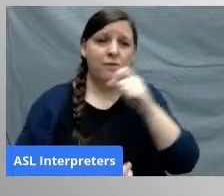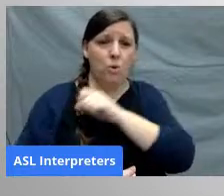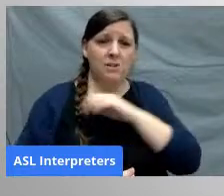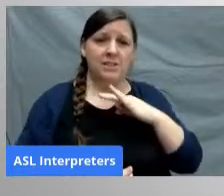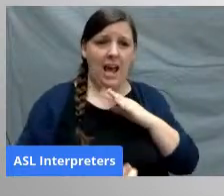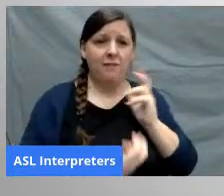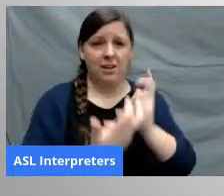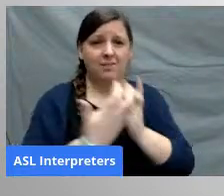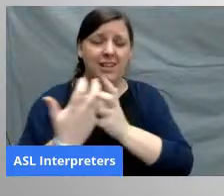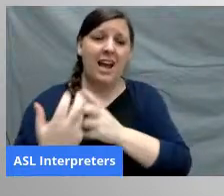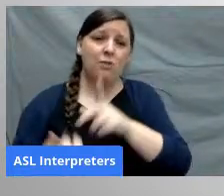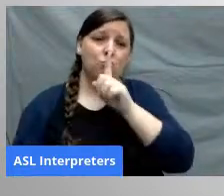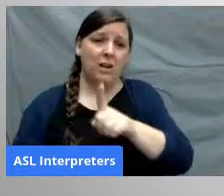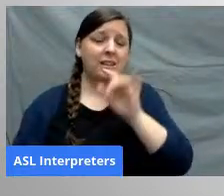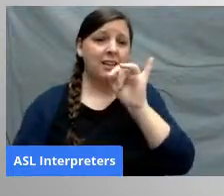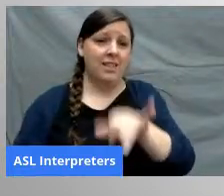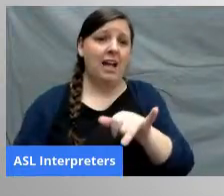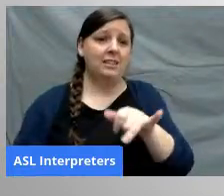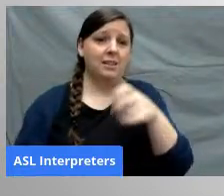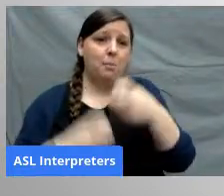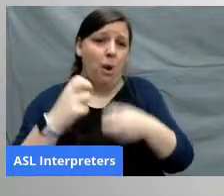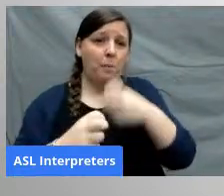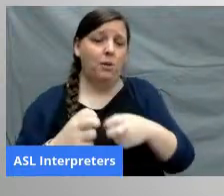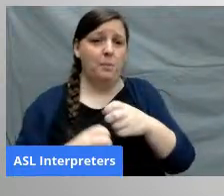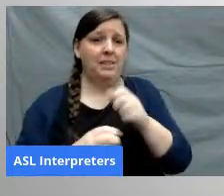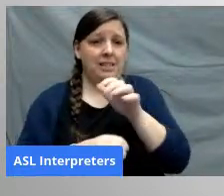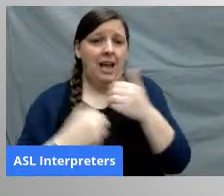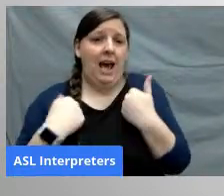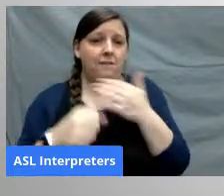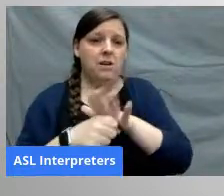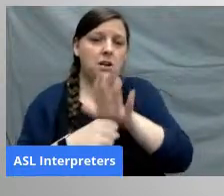strictly about staffing.